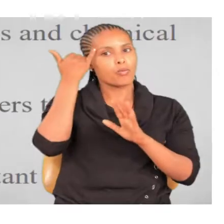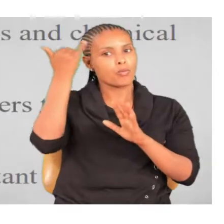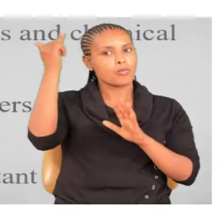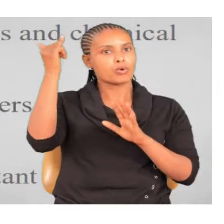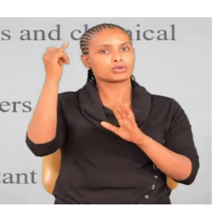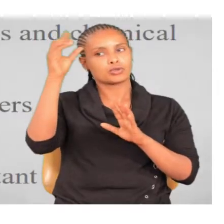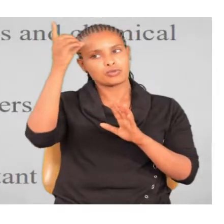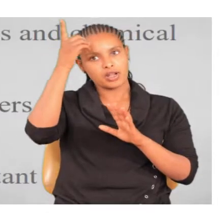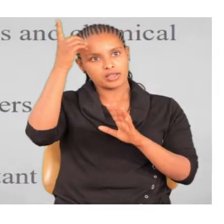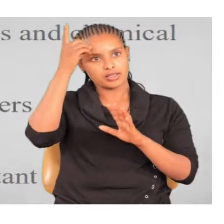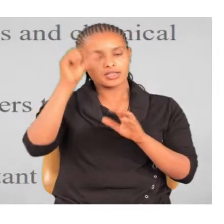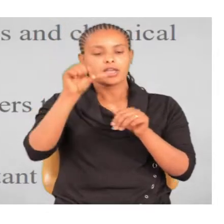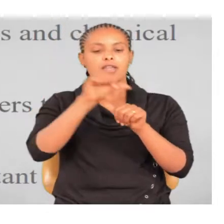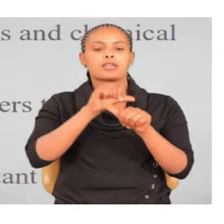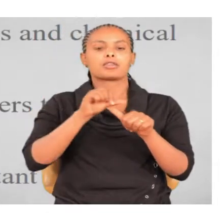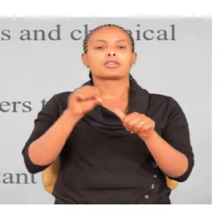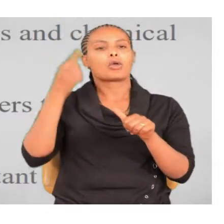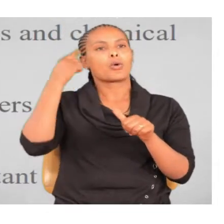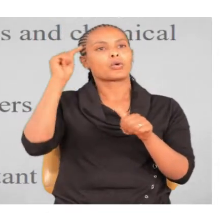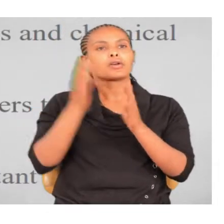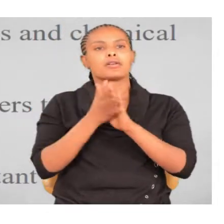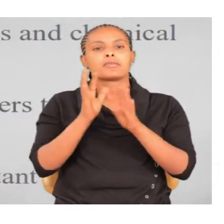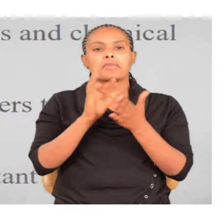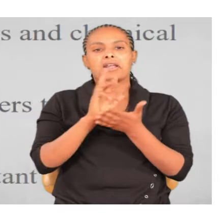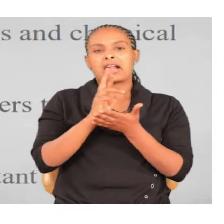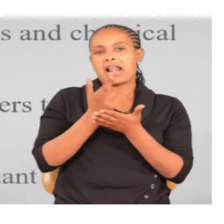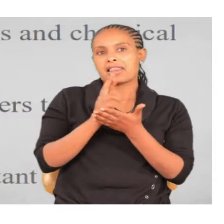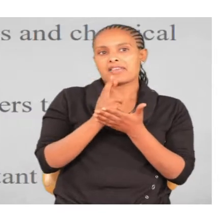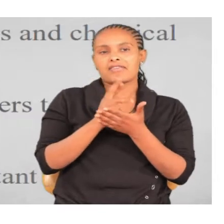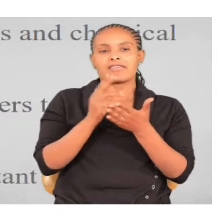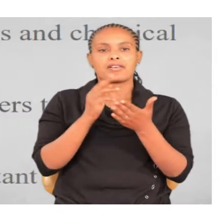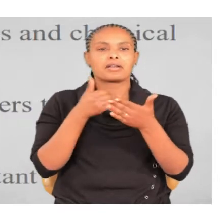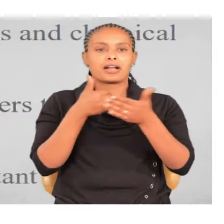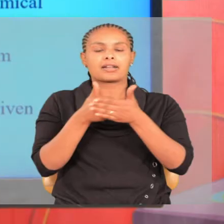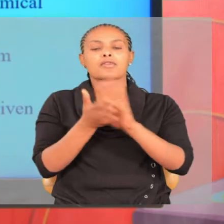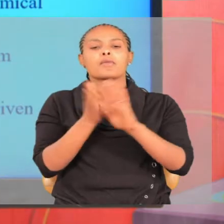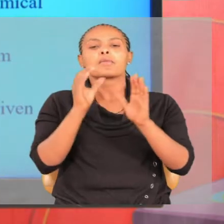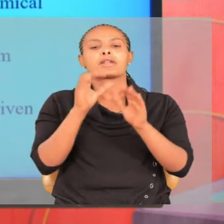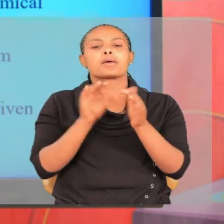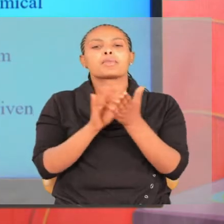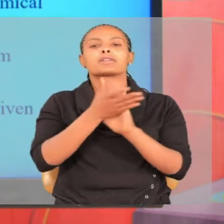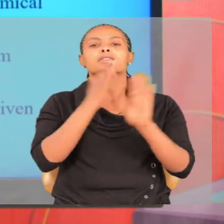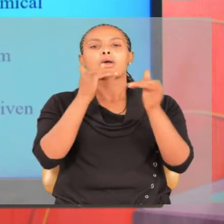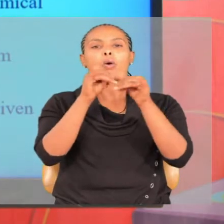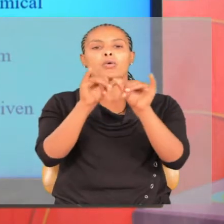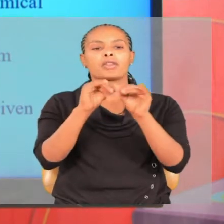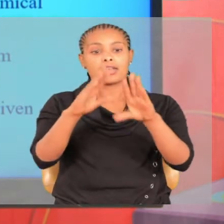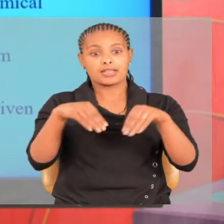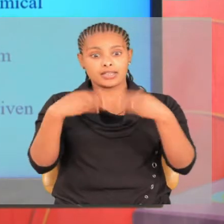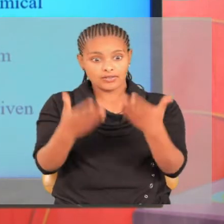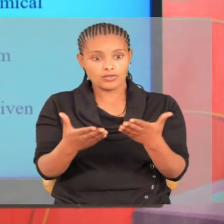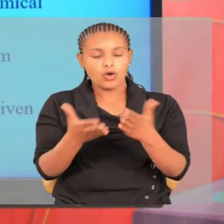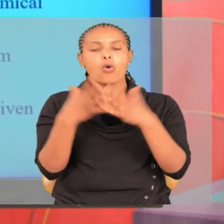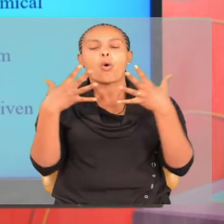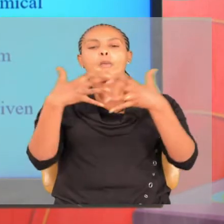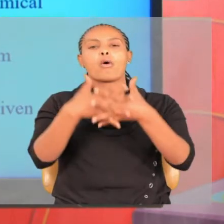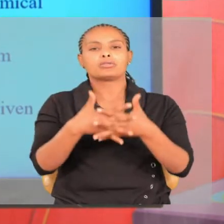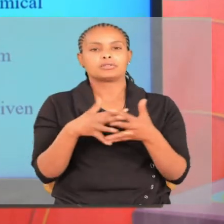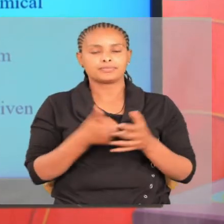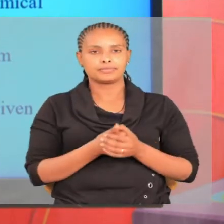atomic theory. The relative number and kinds of atoms are constants in a given